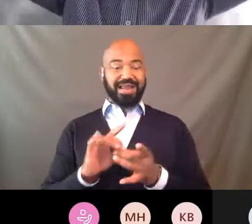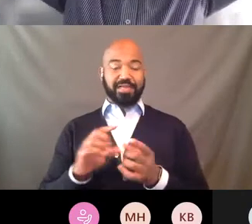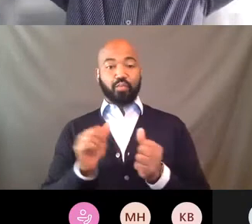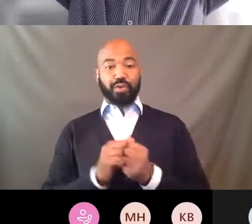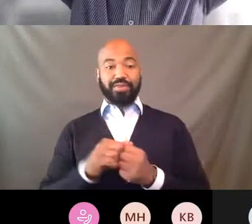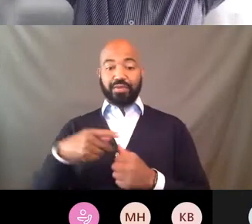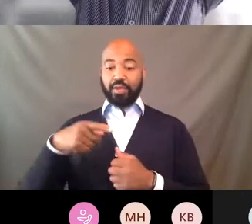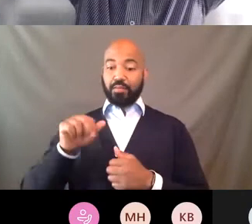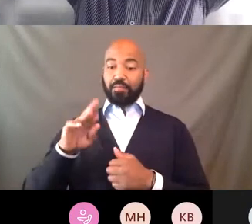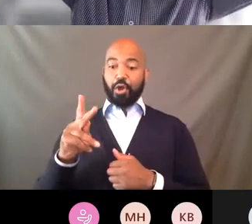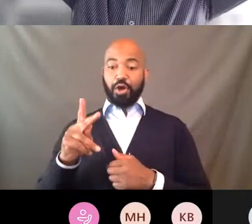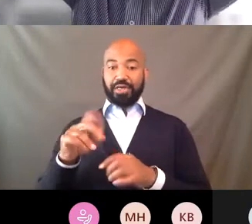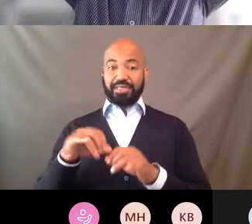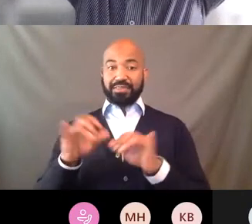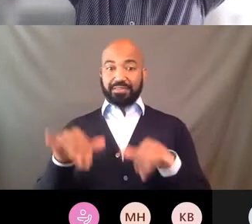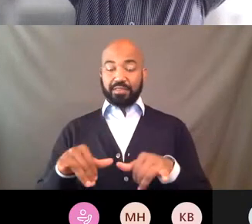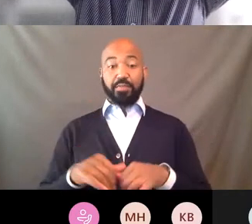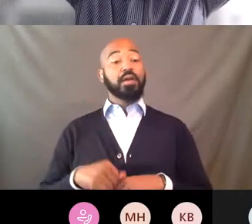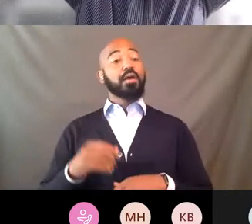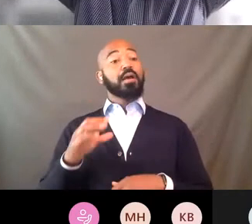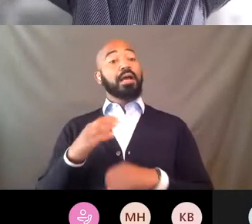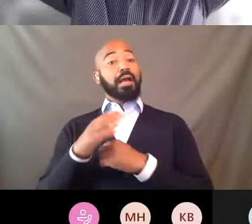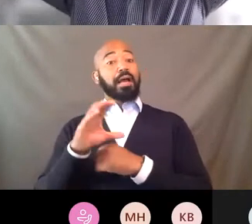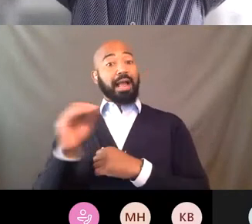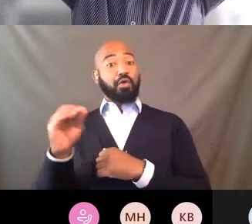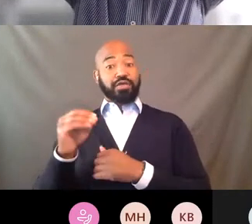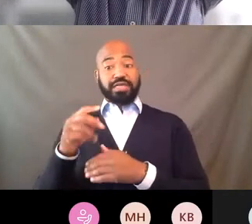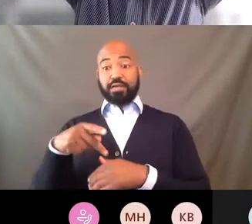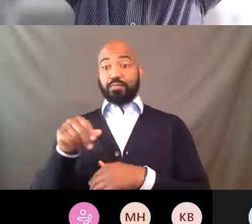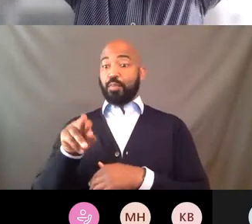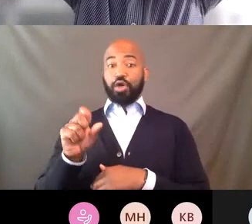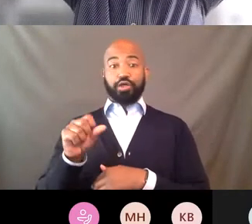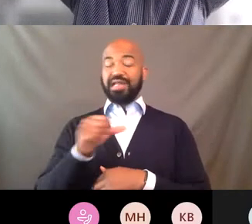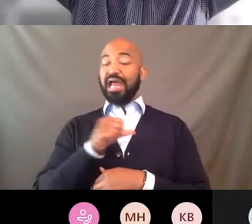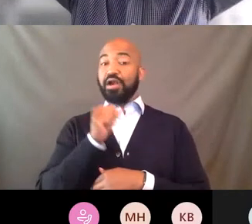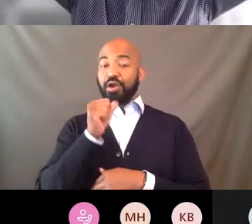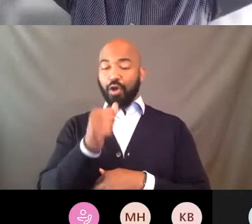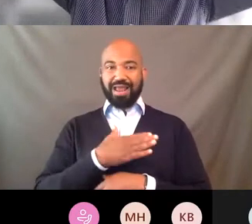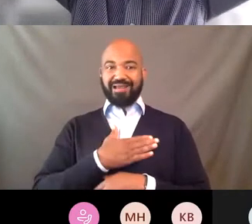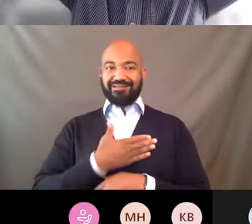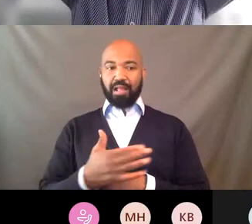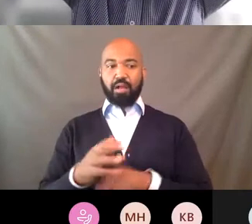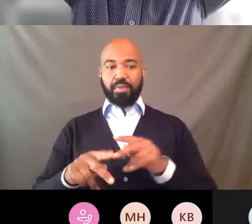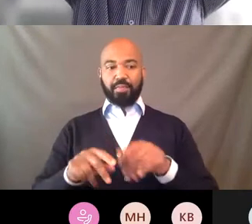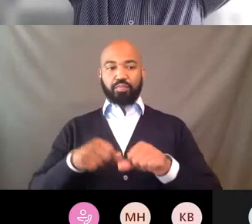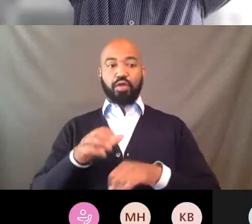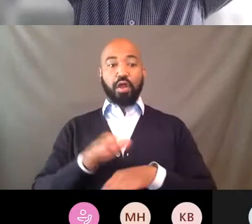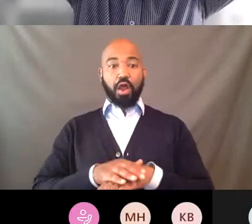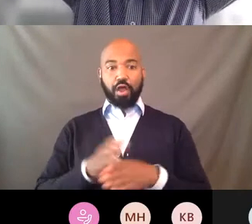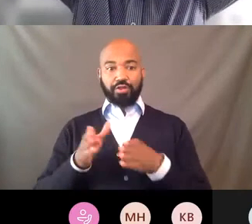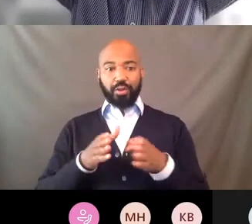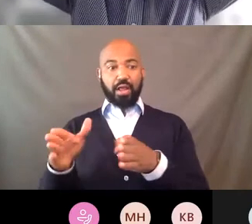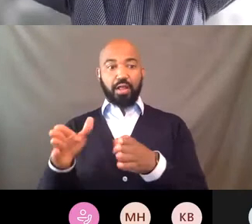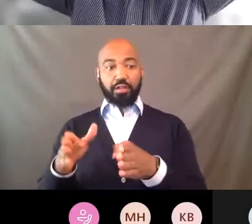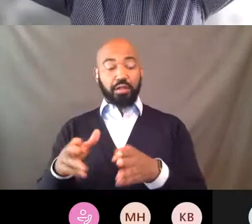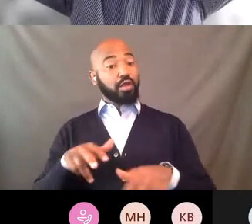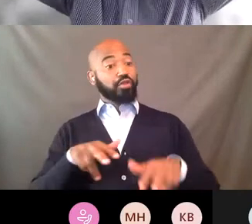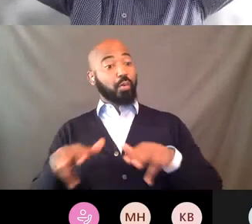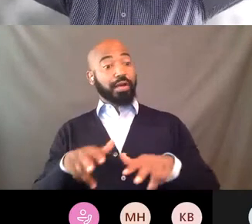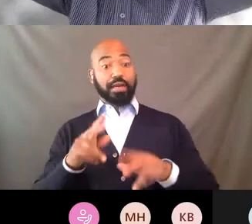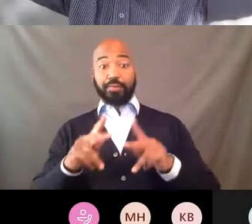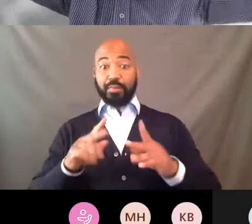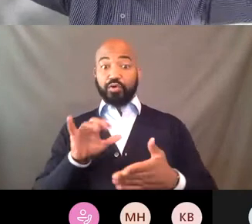actually does not allow people to bike on their trails, like their walking paths, even though people do it all the time. It's